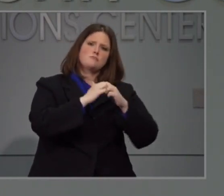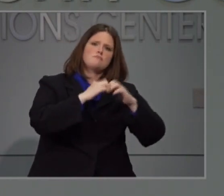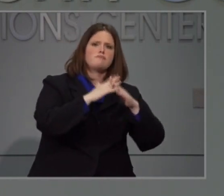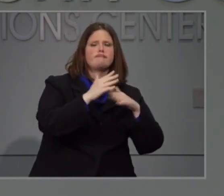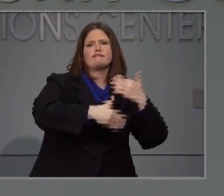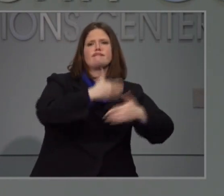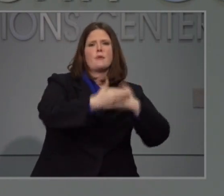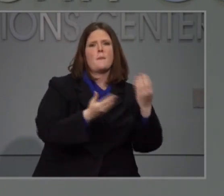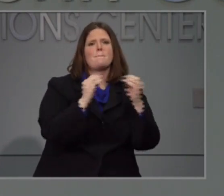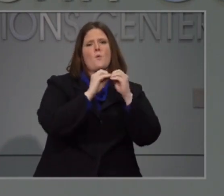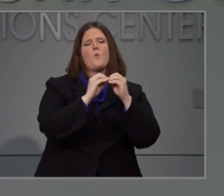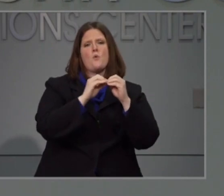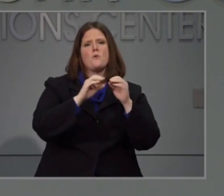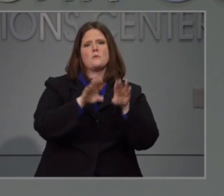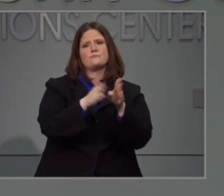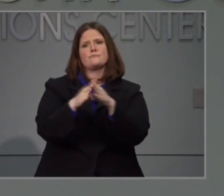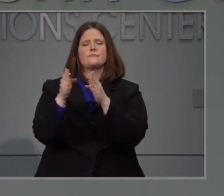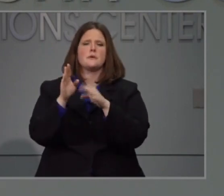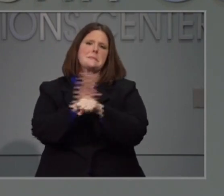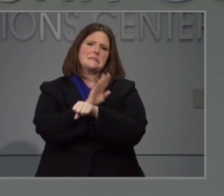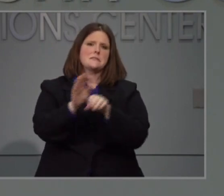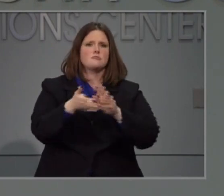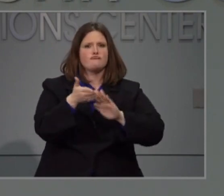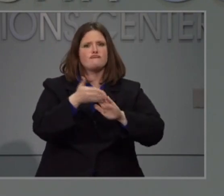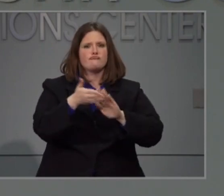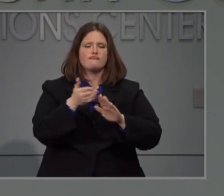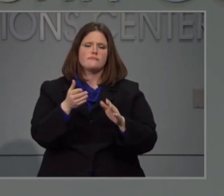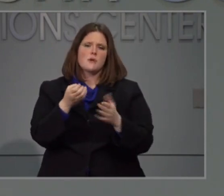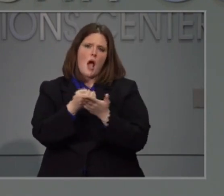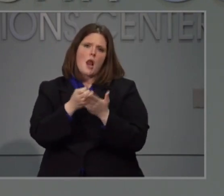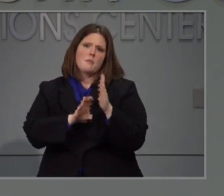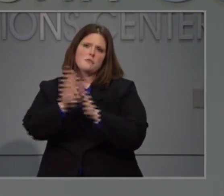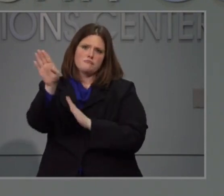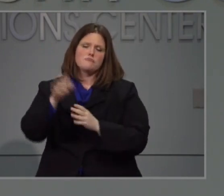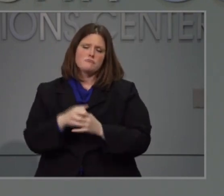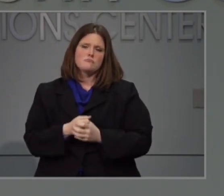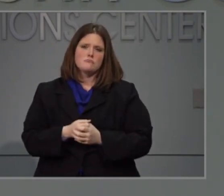well. Thank you. Next question.